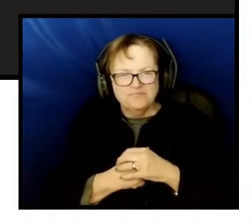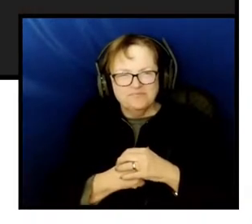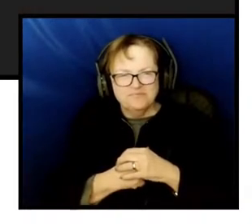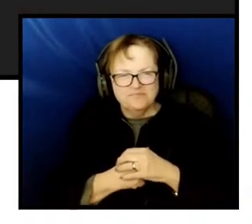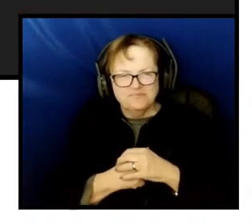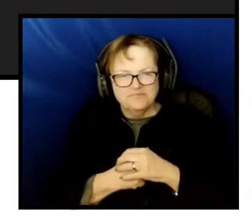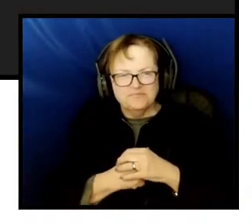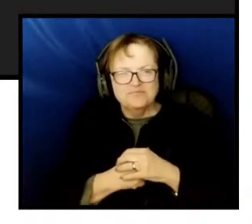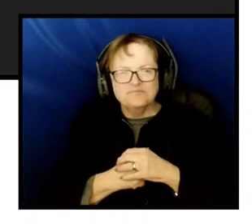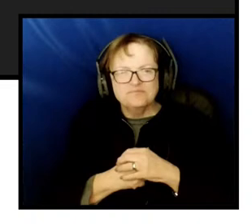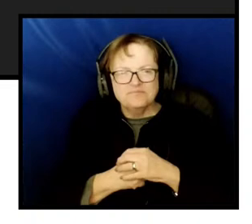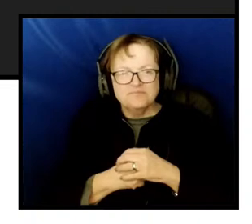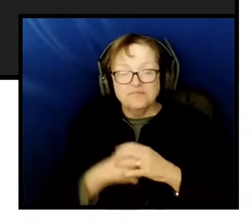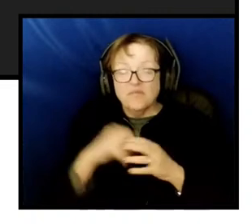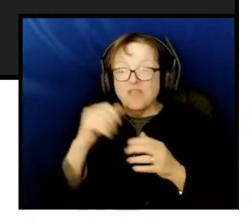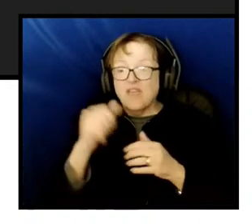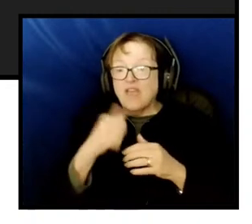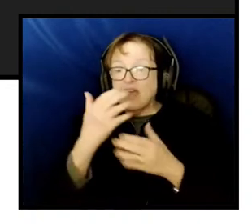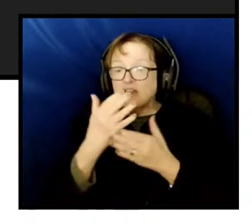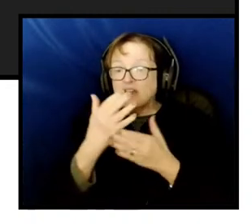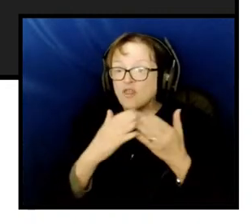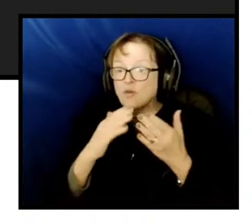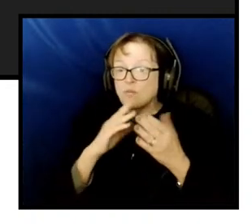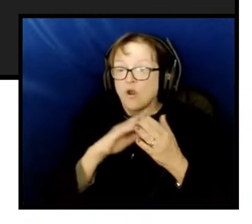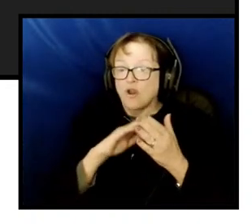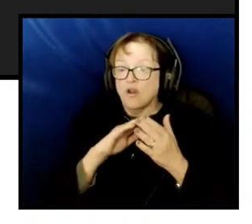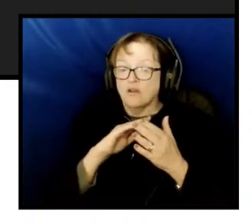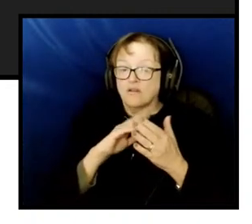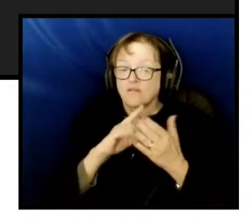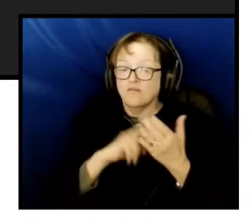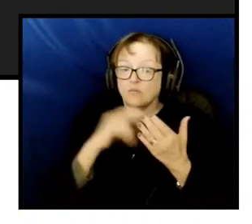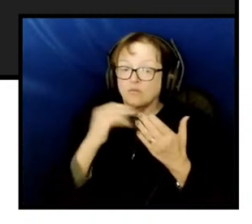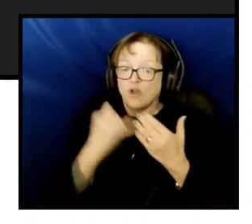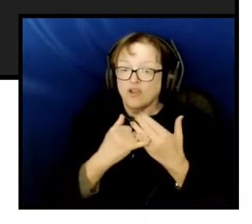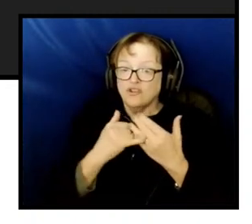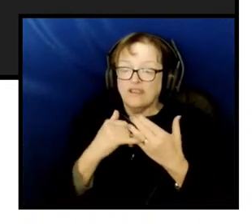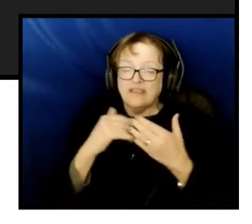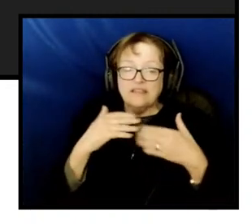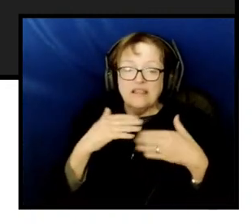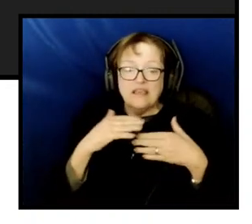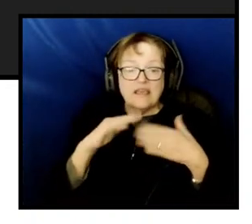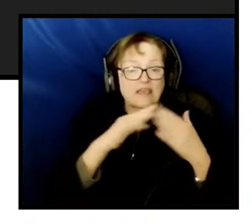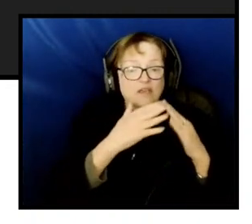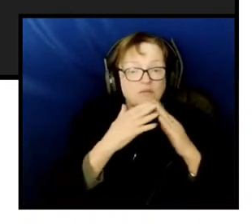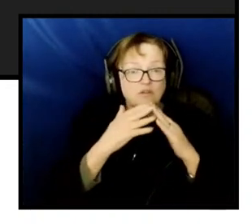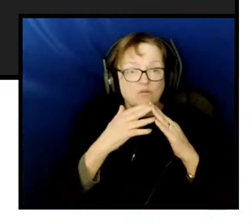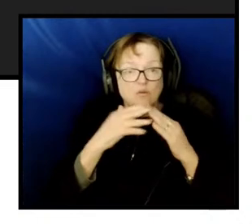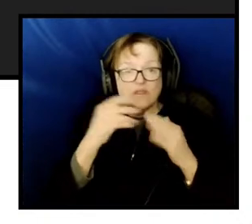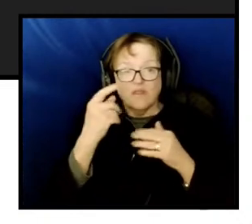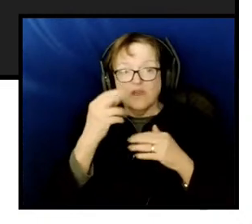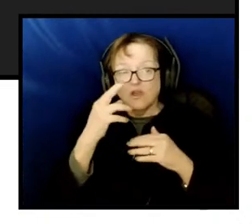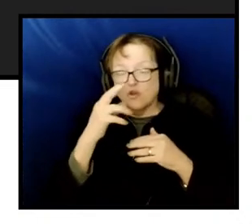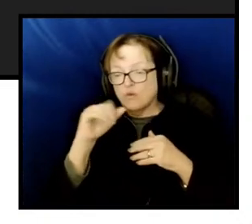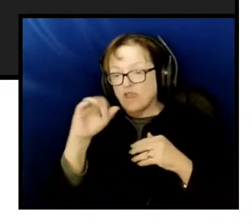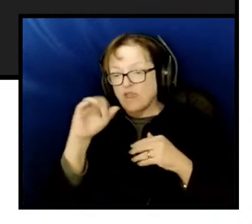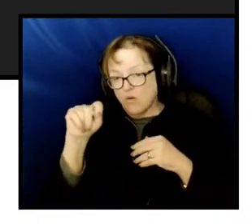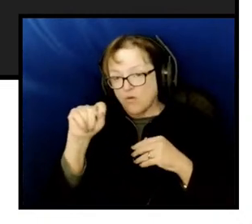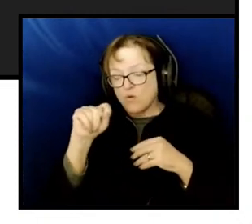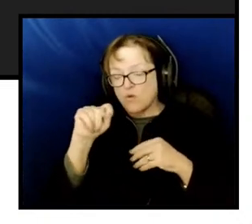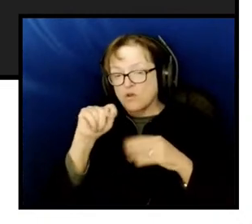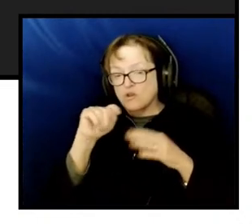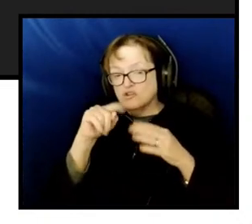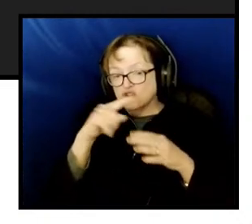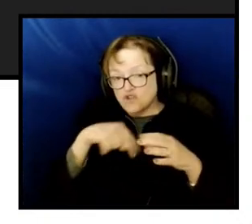Awesome. So another part of our project this year was a community partnership with the Griot Circle. And the